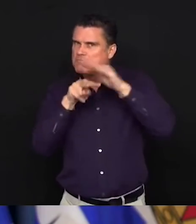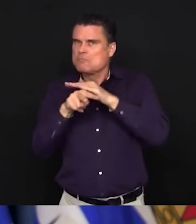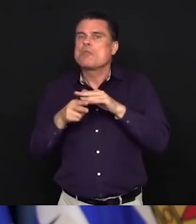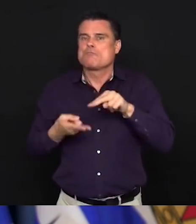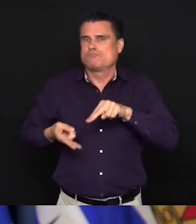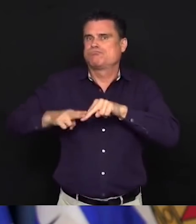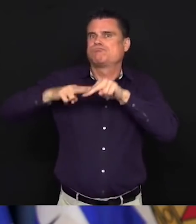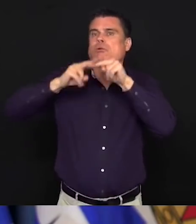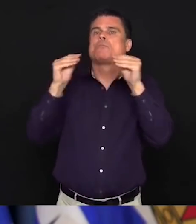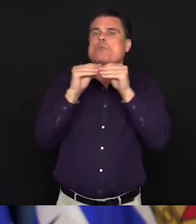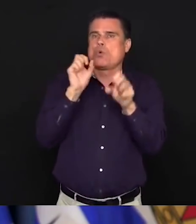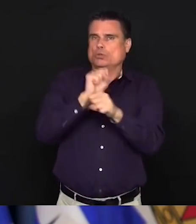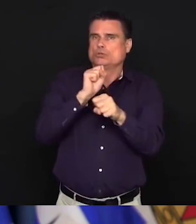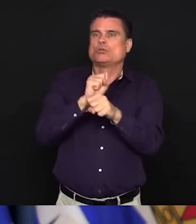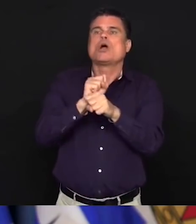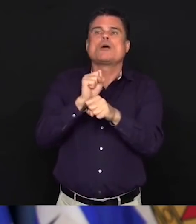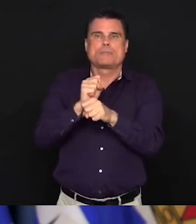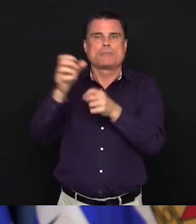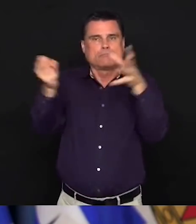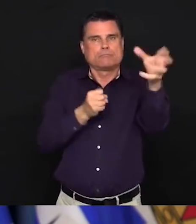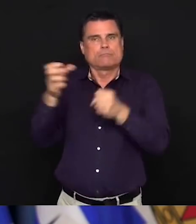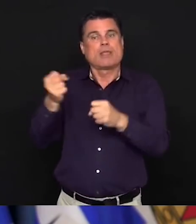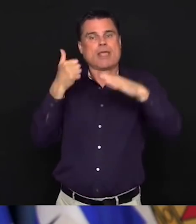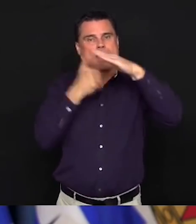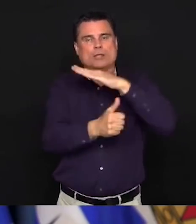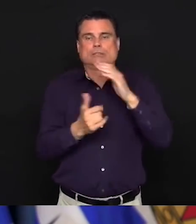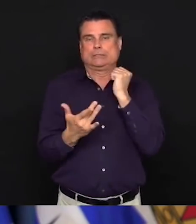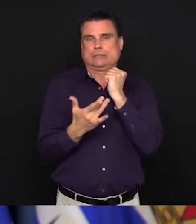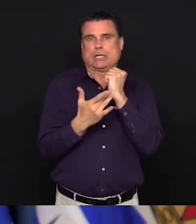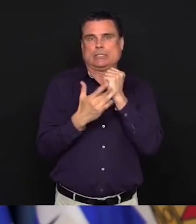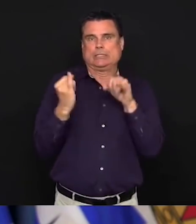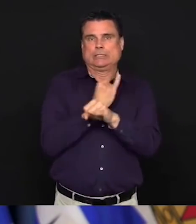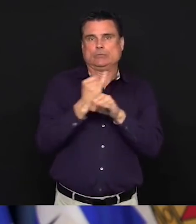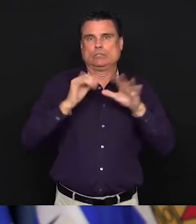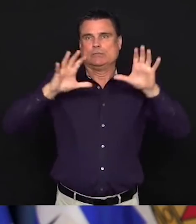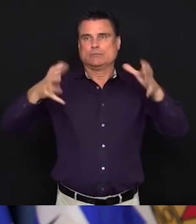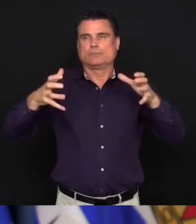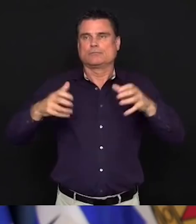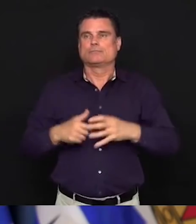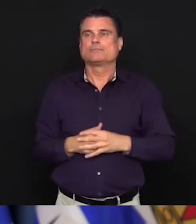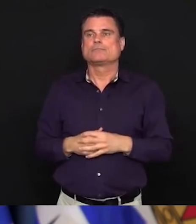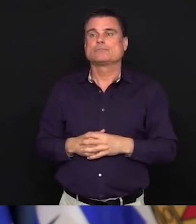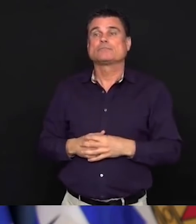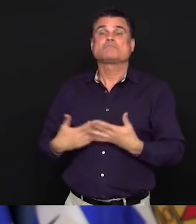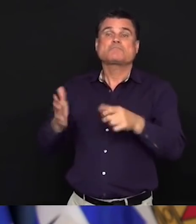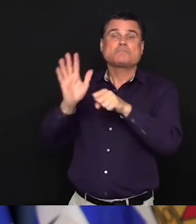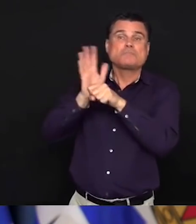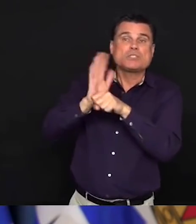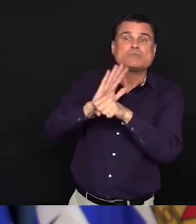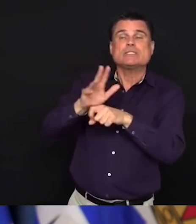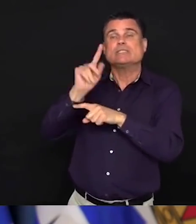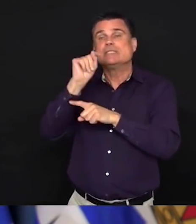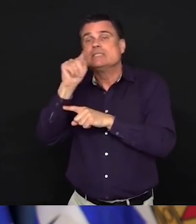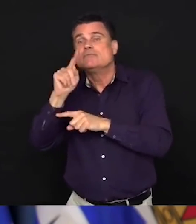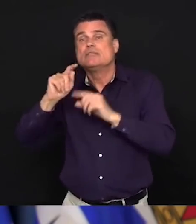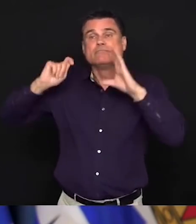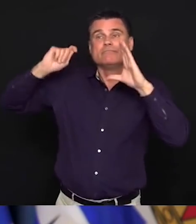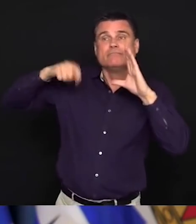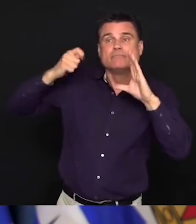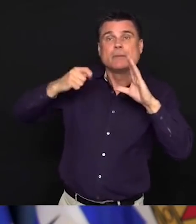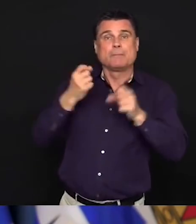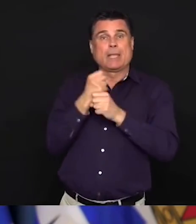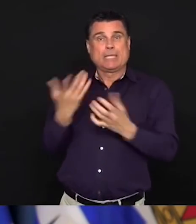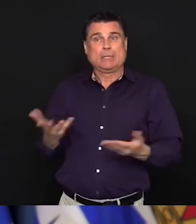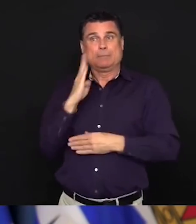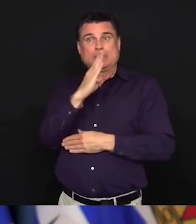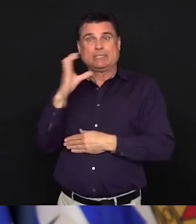television, which is an enormous employer in British Columbia, completely ground to a halt, not just in British Columbia, but across North